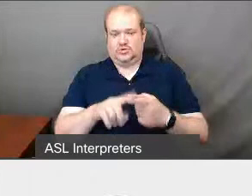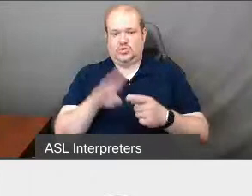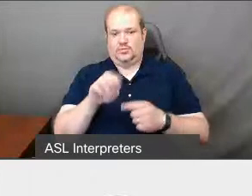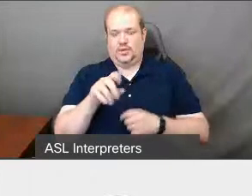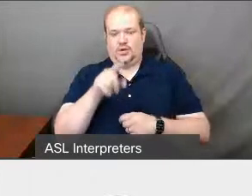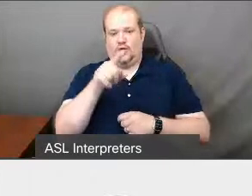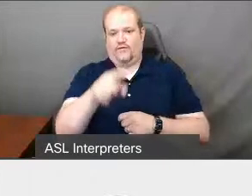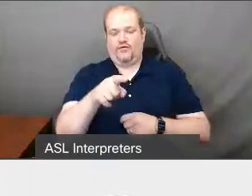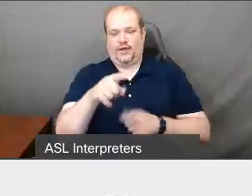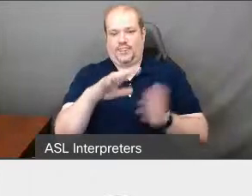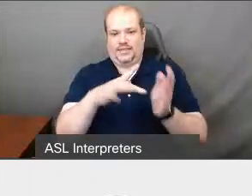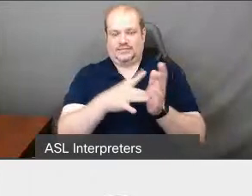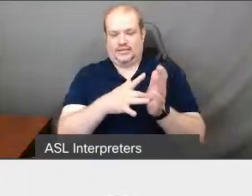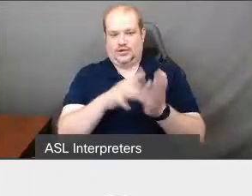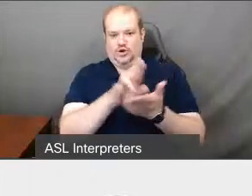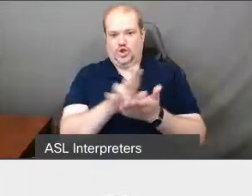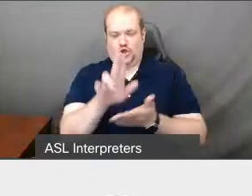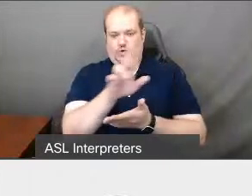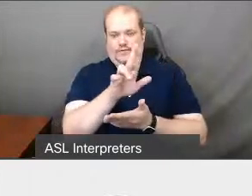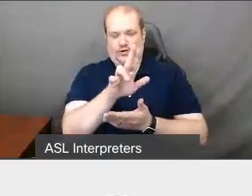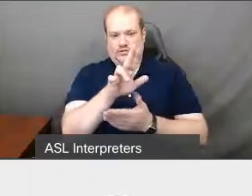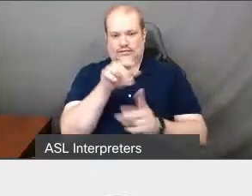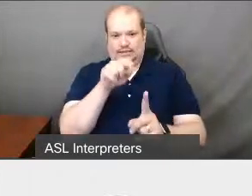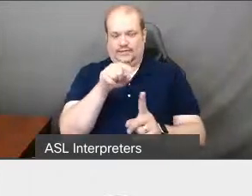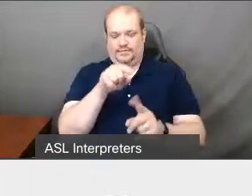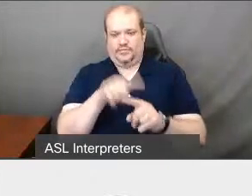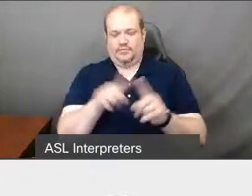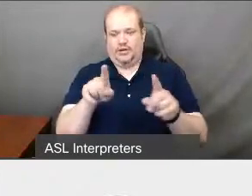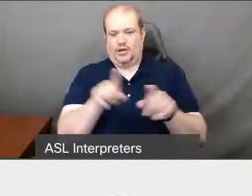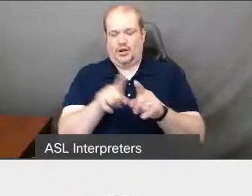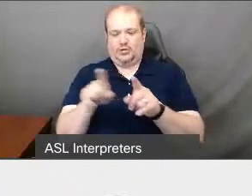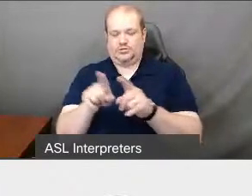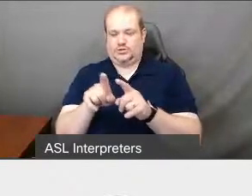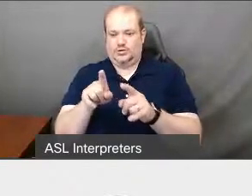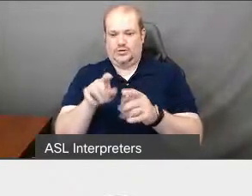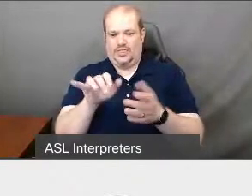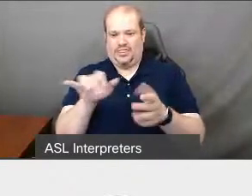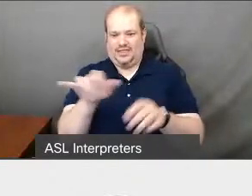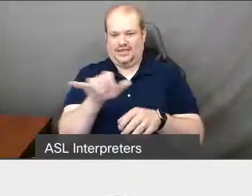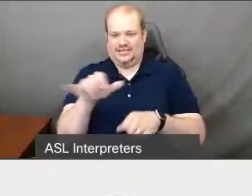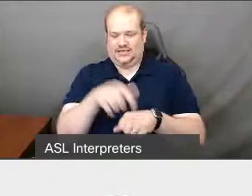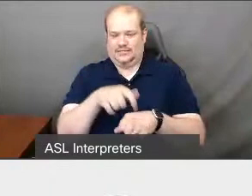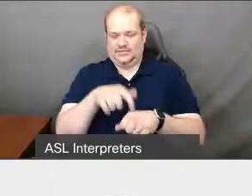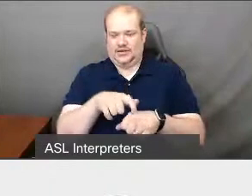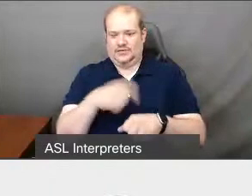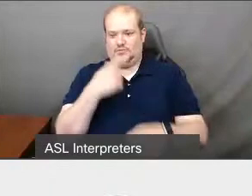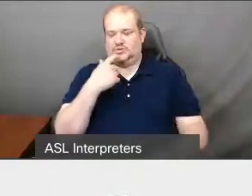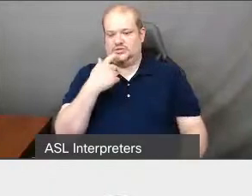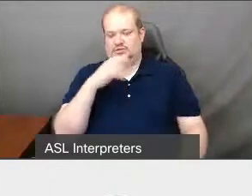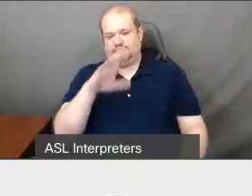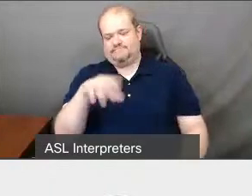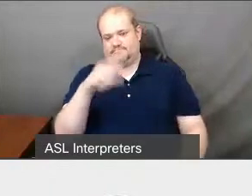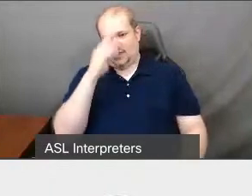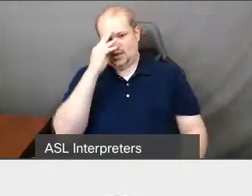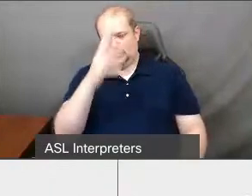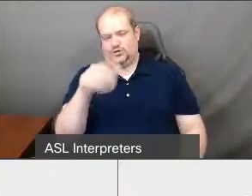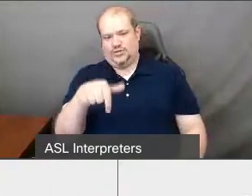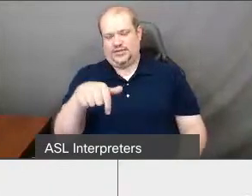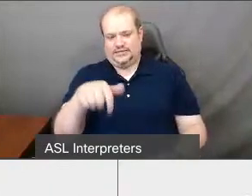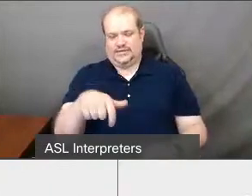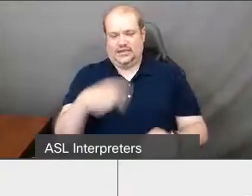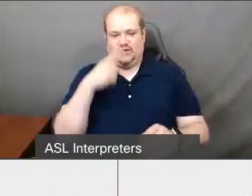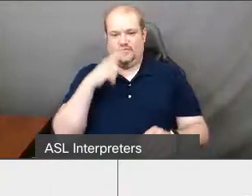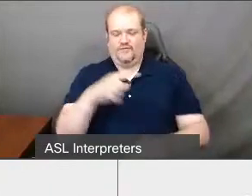at the center at University. But also about that same time we setting those up, UAMS was needing it